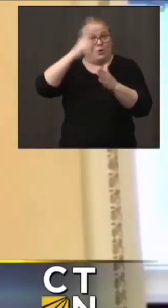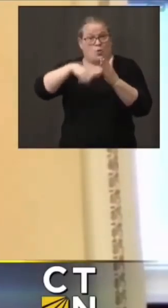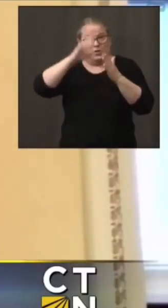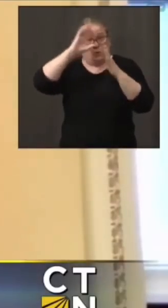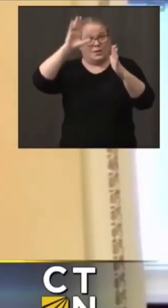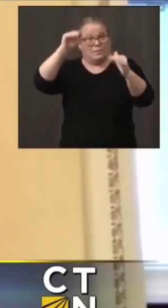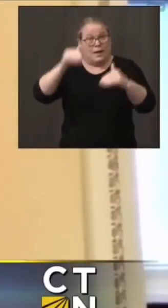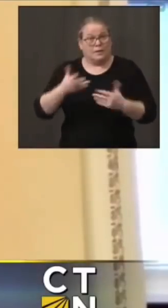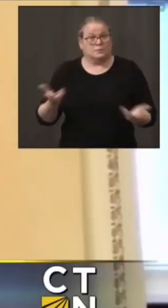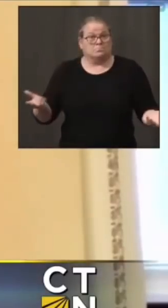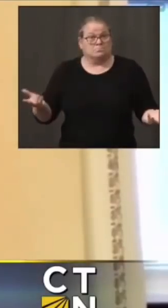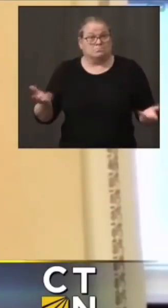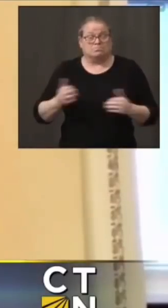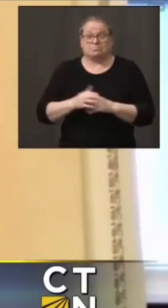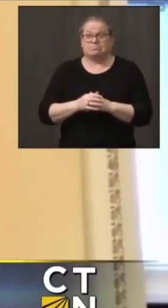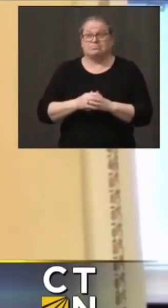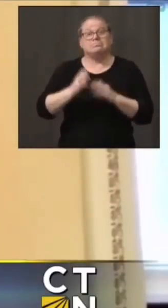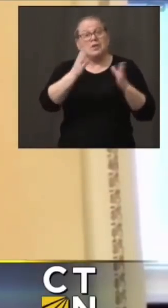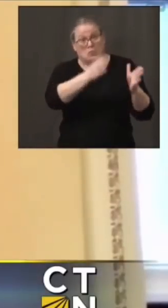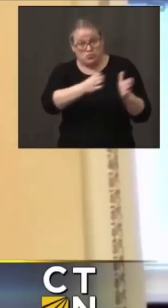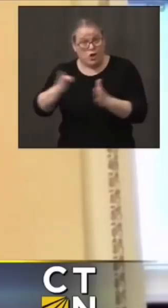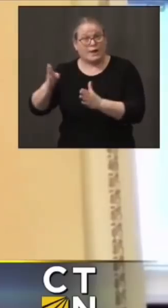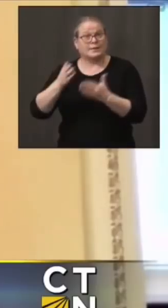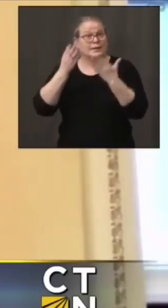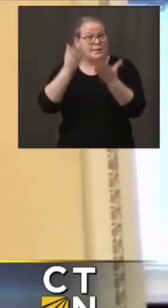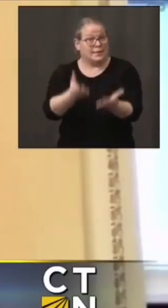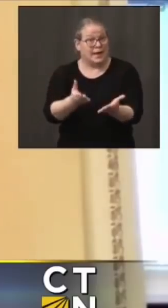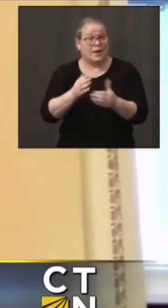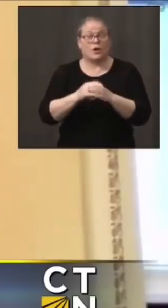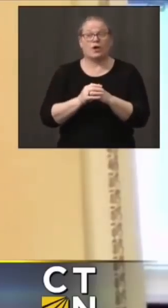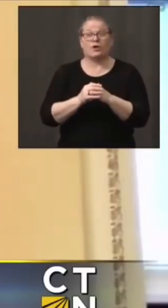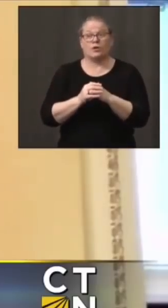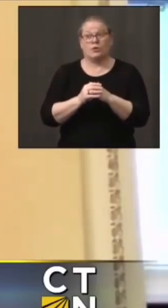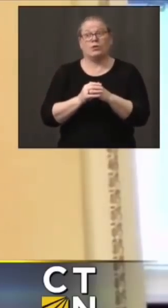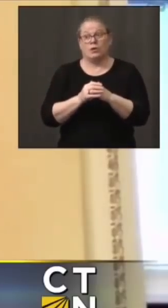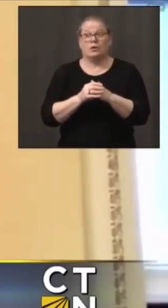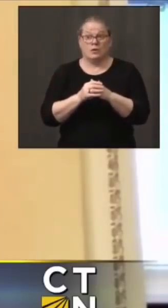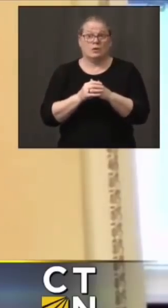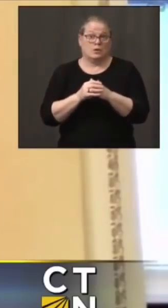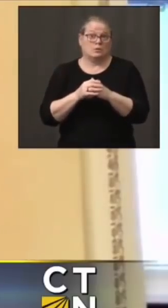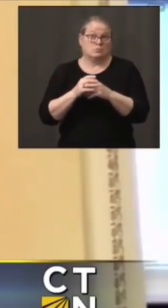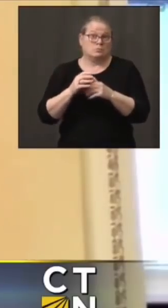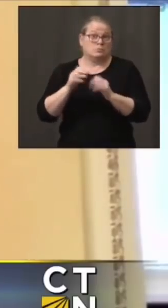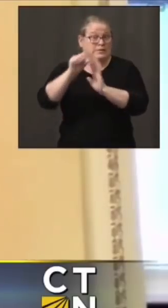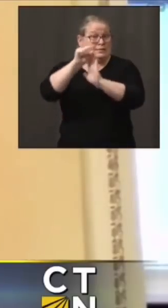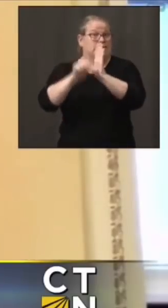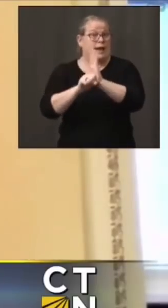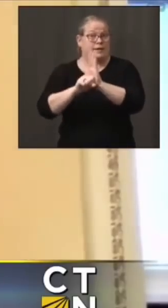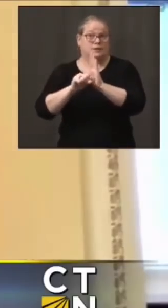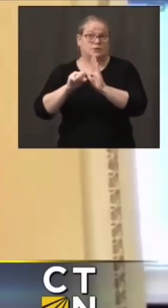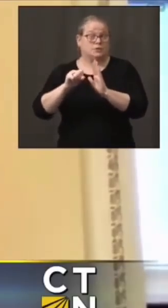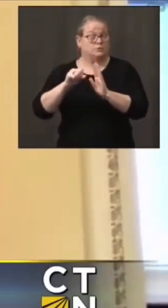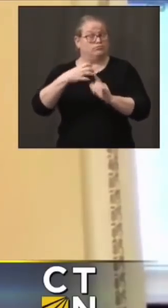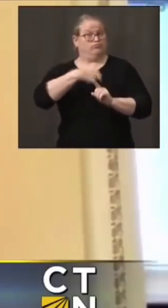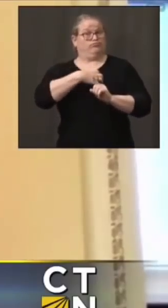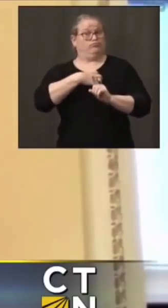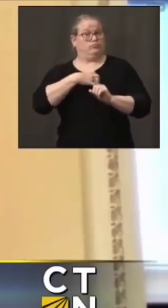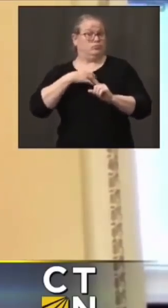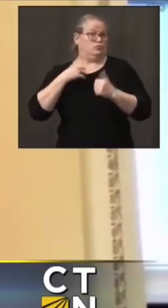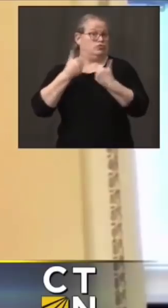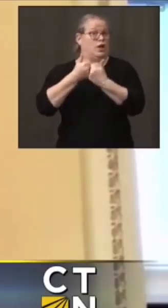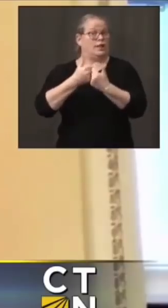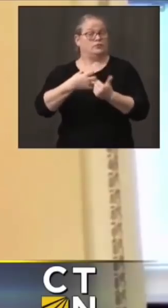laid out. There can be a challenge on a number of states, and each one of